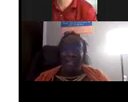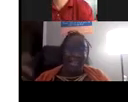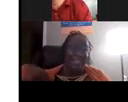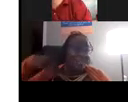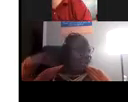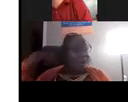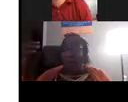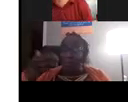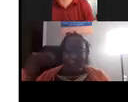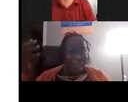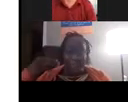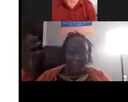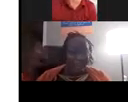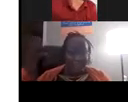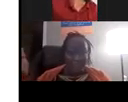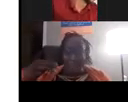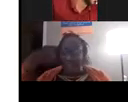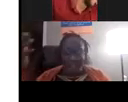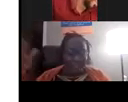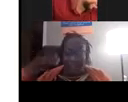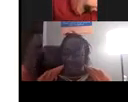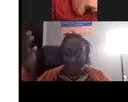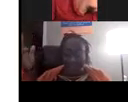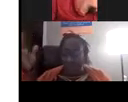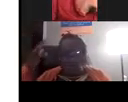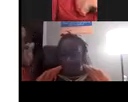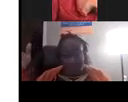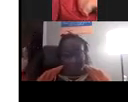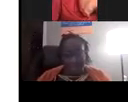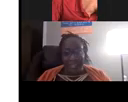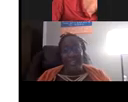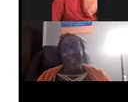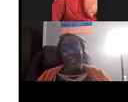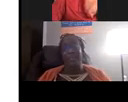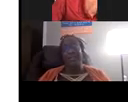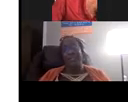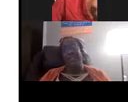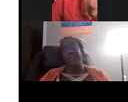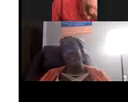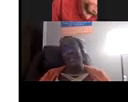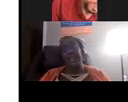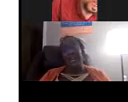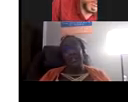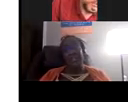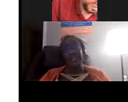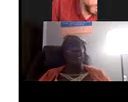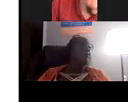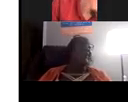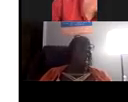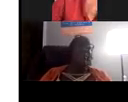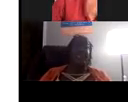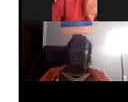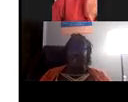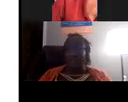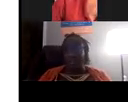hear that as, oh, the friends brought him to Jesus, and, you know, because of their faith, he was healed. And I think